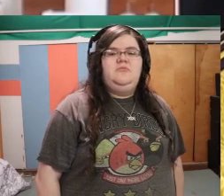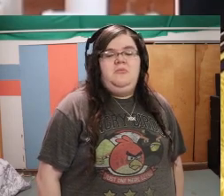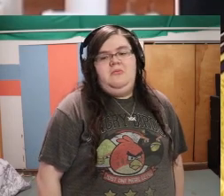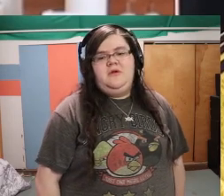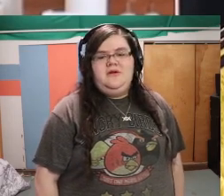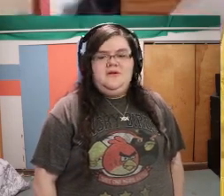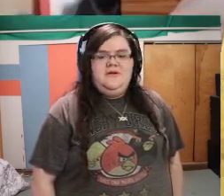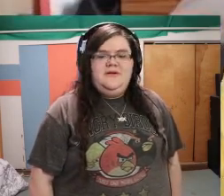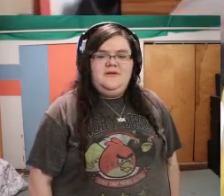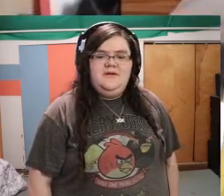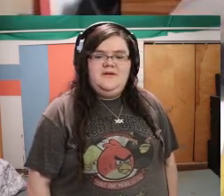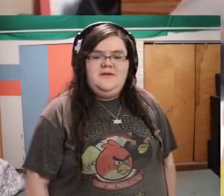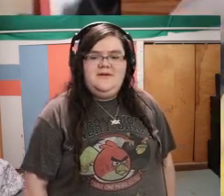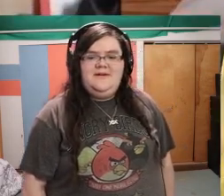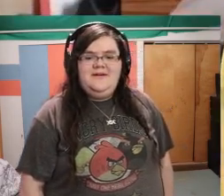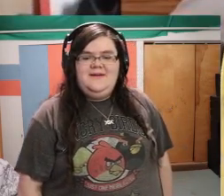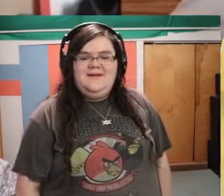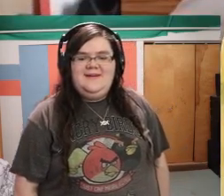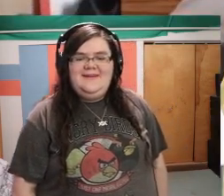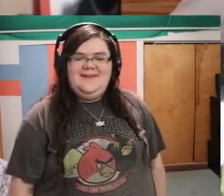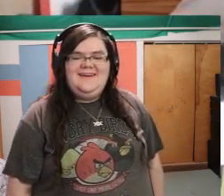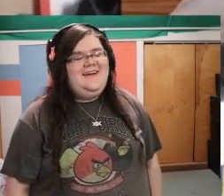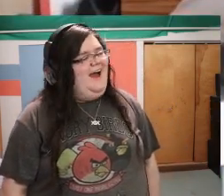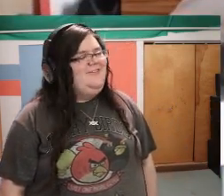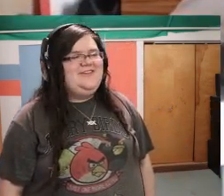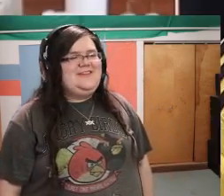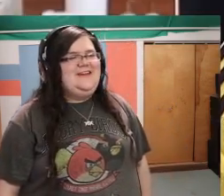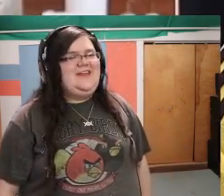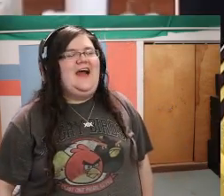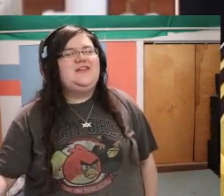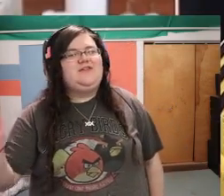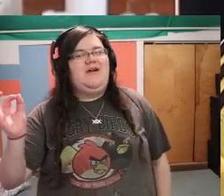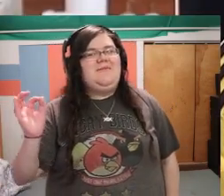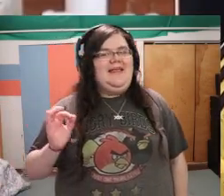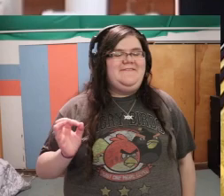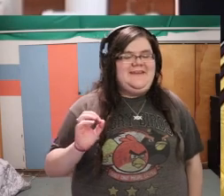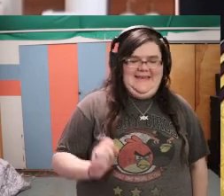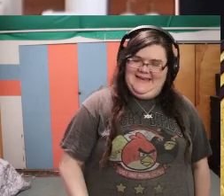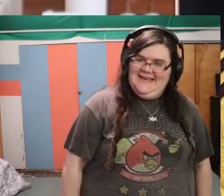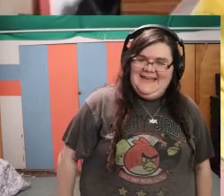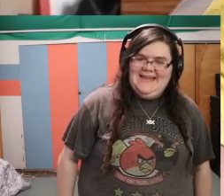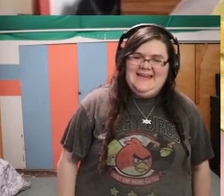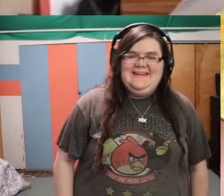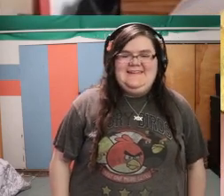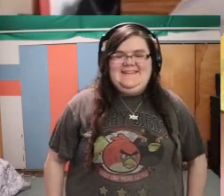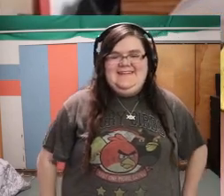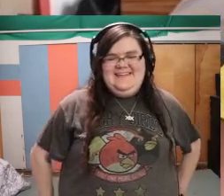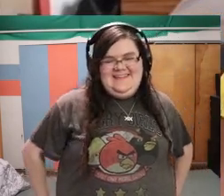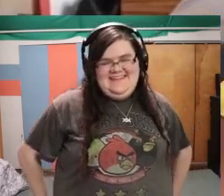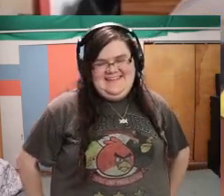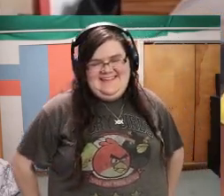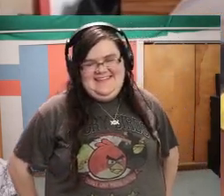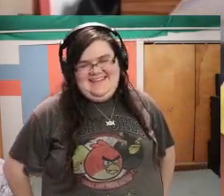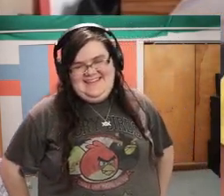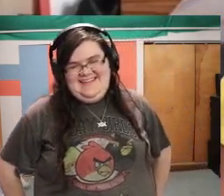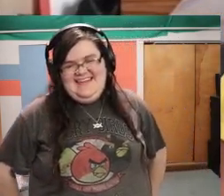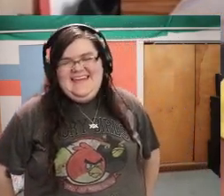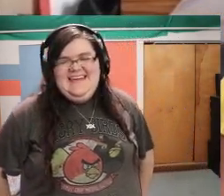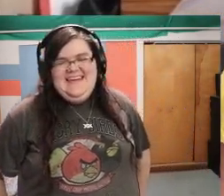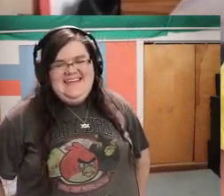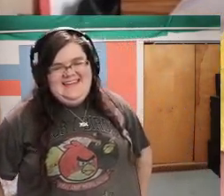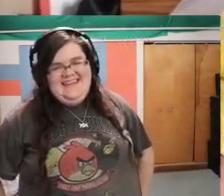quickly Google this. Oh, it's on the back, so you can use your camera still. I was just gonna say. I swear my life it did. Hey, you're off the fam. Get out.